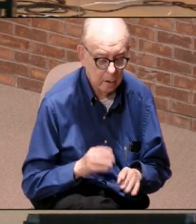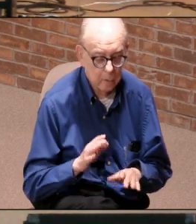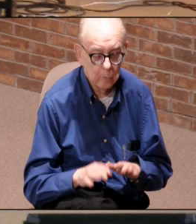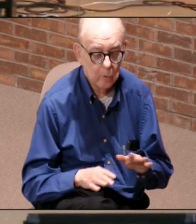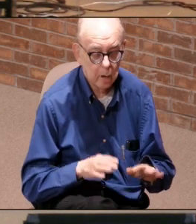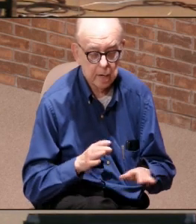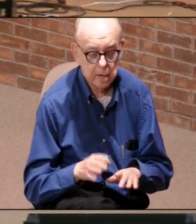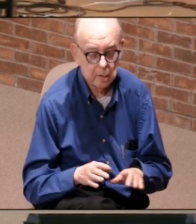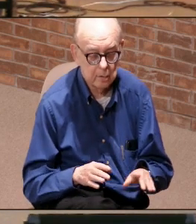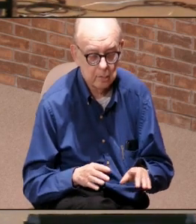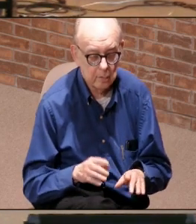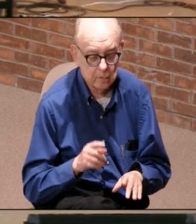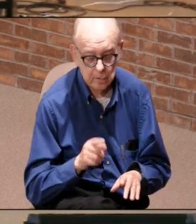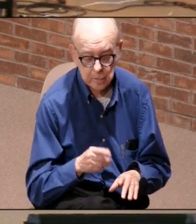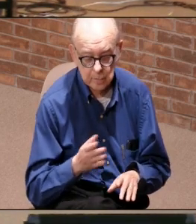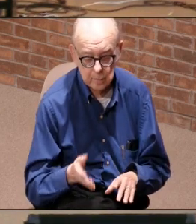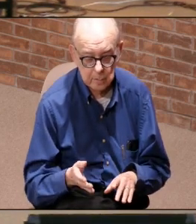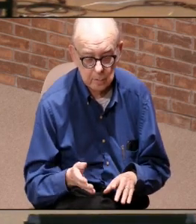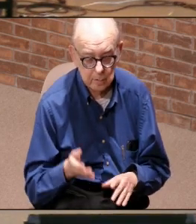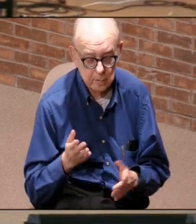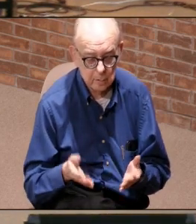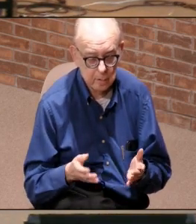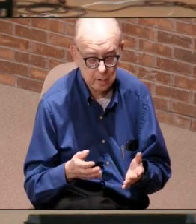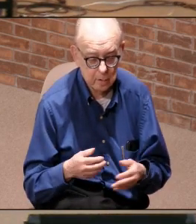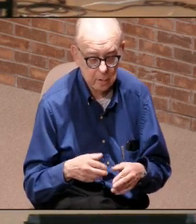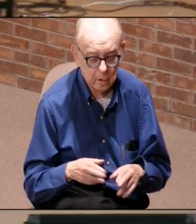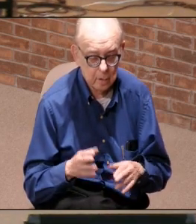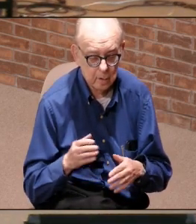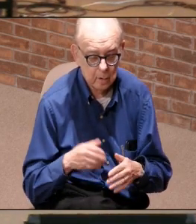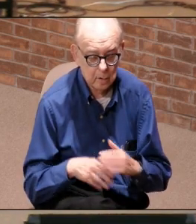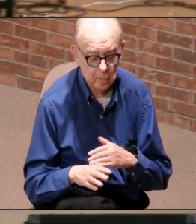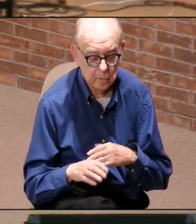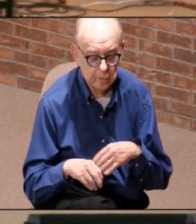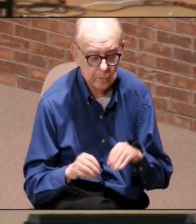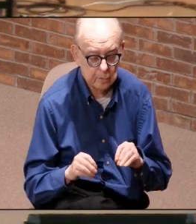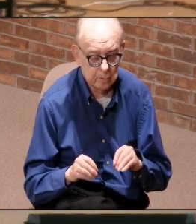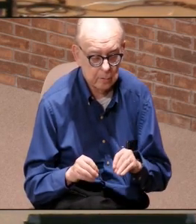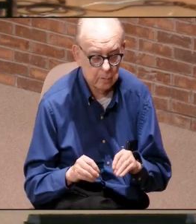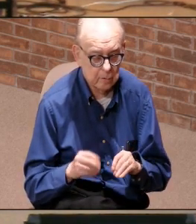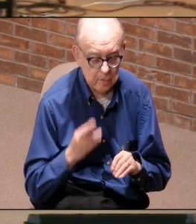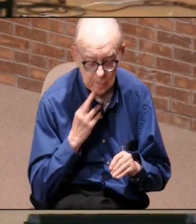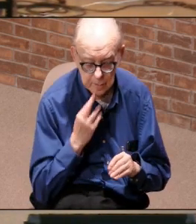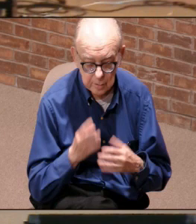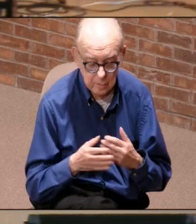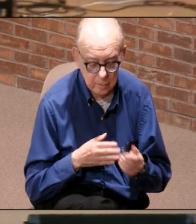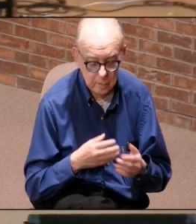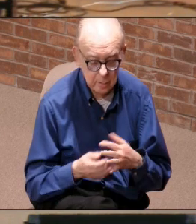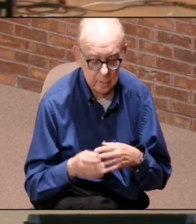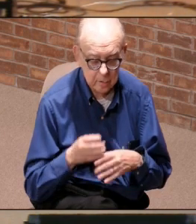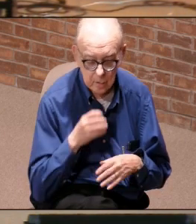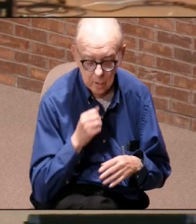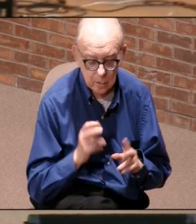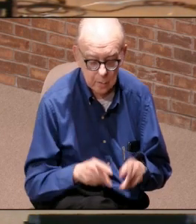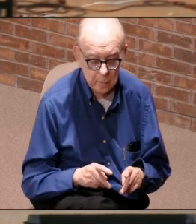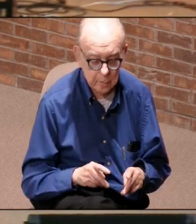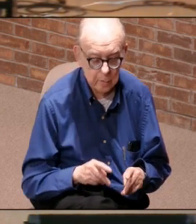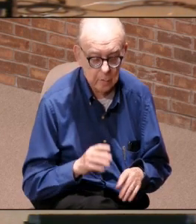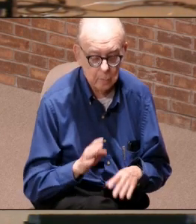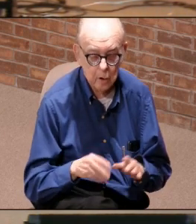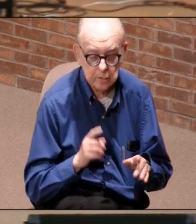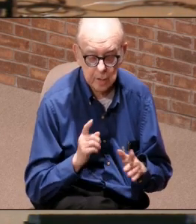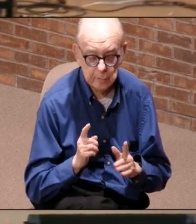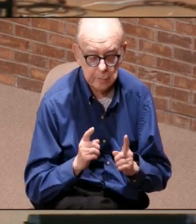you were there, and maybe you were getting ready to go into the store or to the restaurant or whatever, and an elderly person was coming